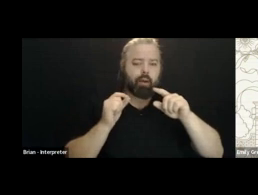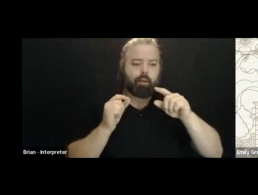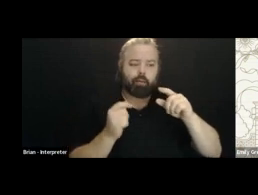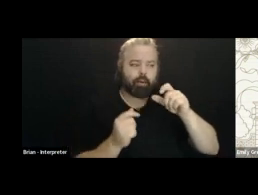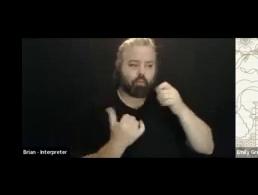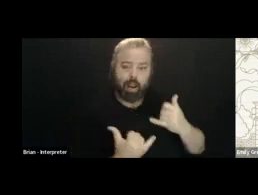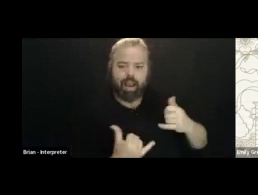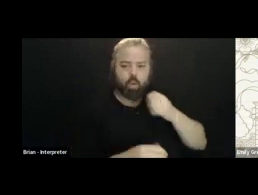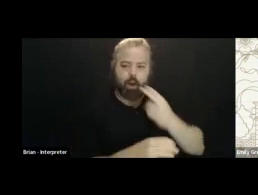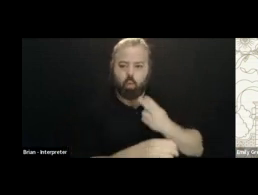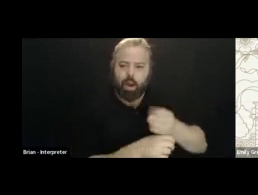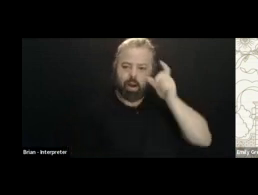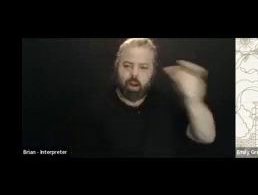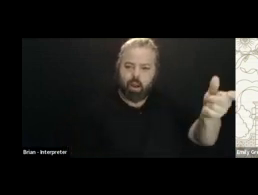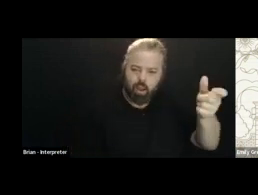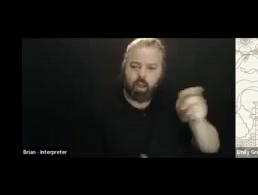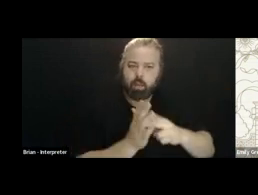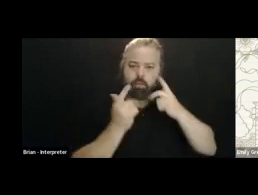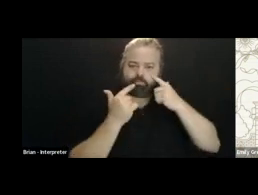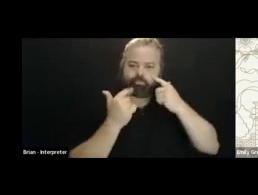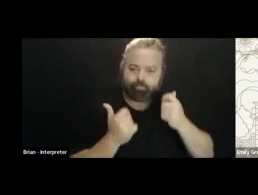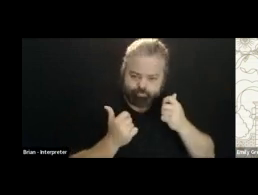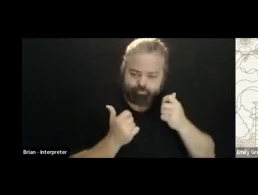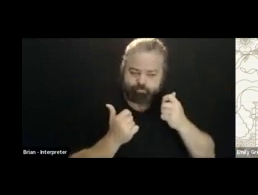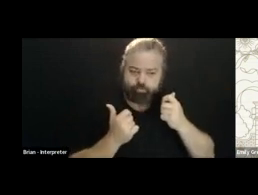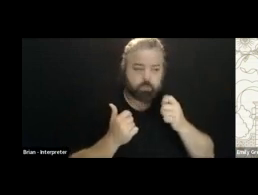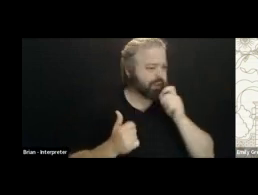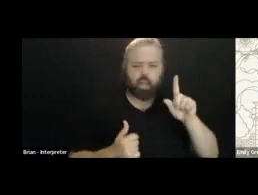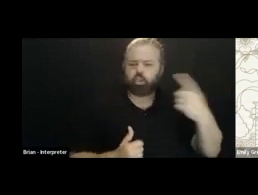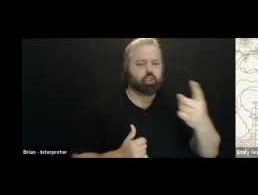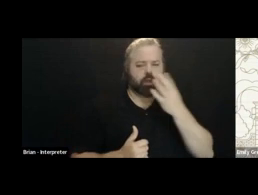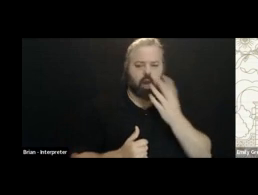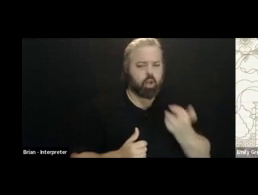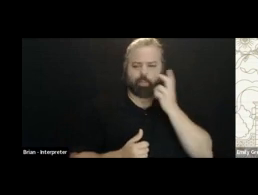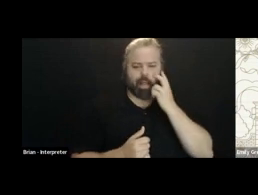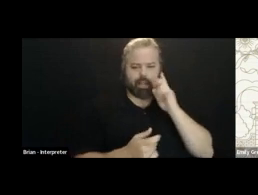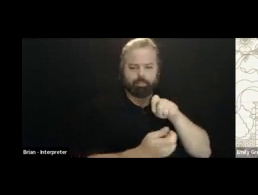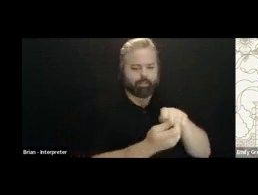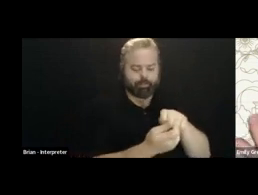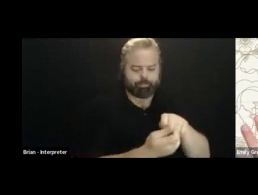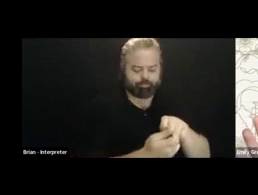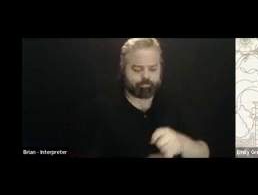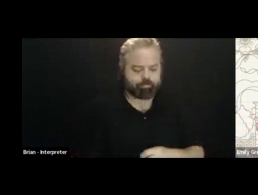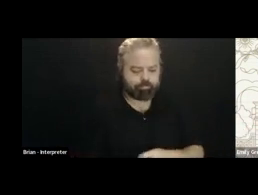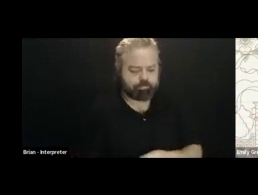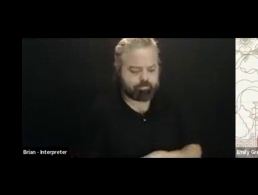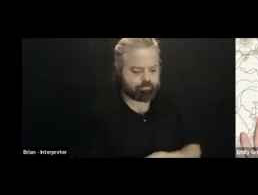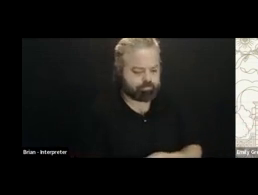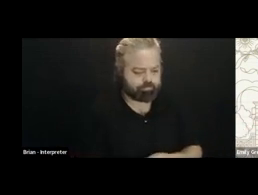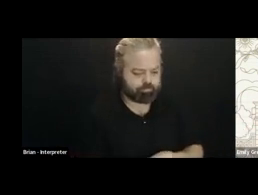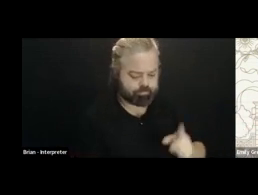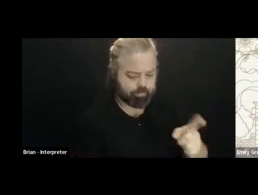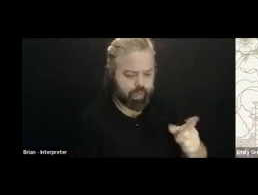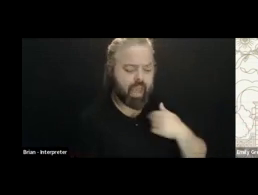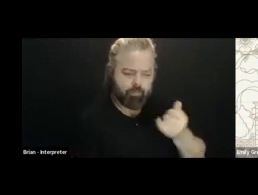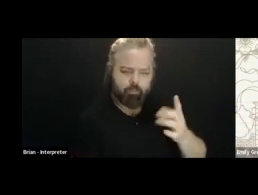cetera. It's not just necessarily people that have color blindness specifically. I have a couple examples shown here. These